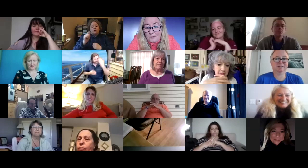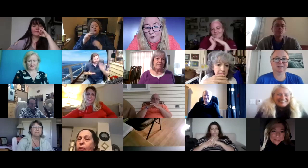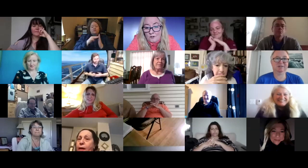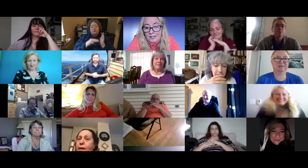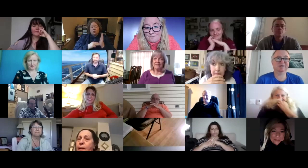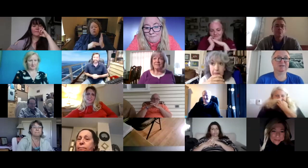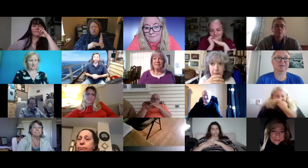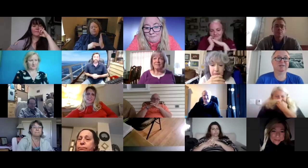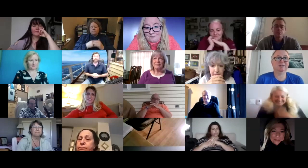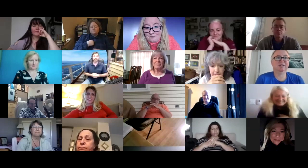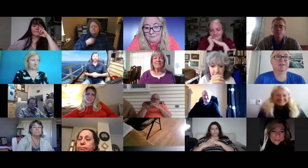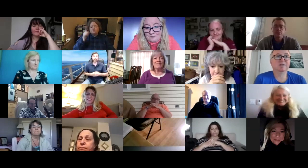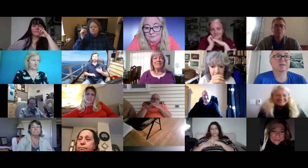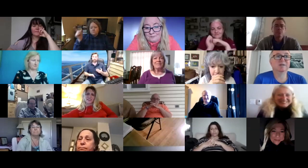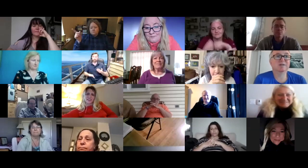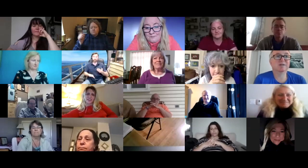TV program,